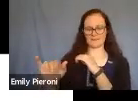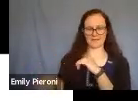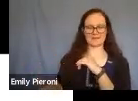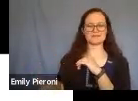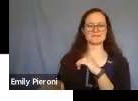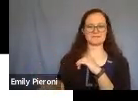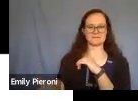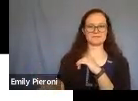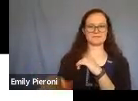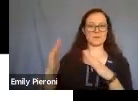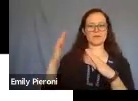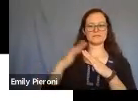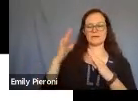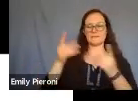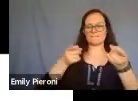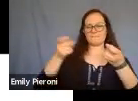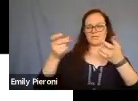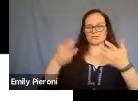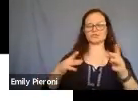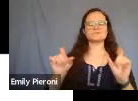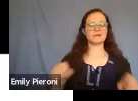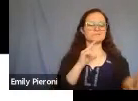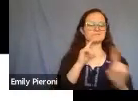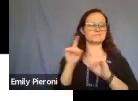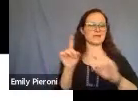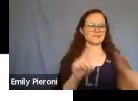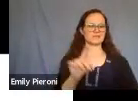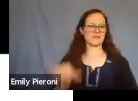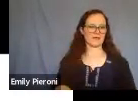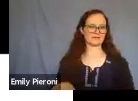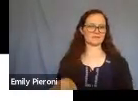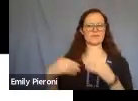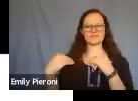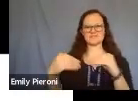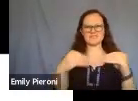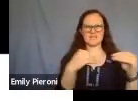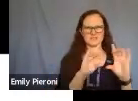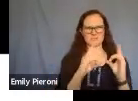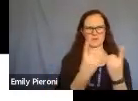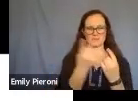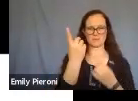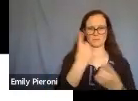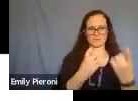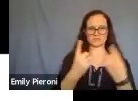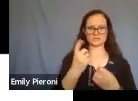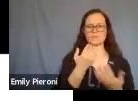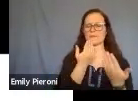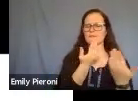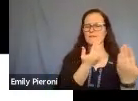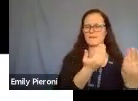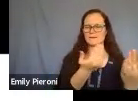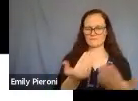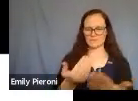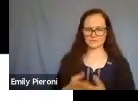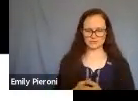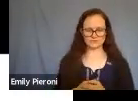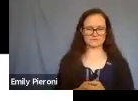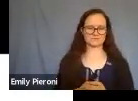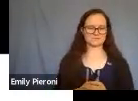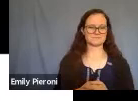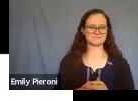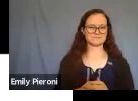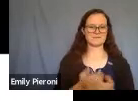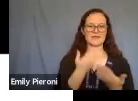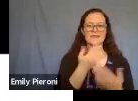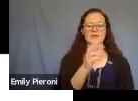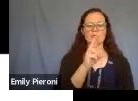our crop managers, or our sales department. So thank you very much. Okay, wonderful. Thank you so much, Ray,